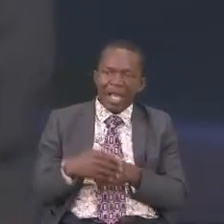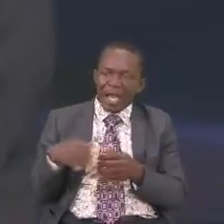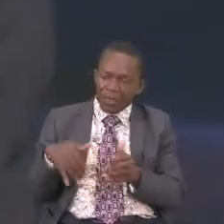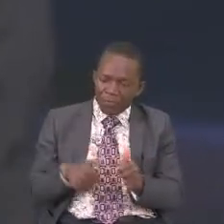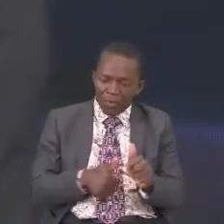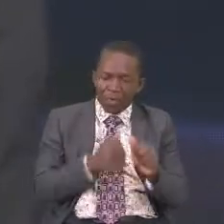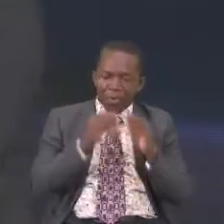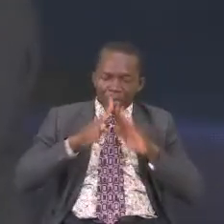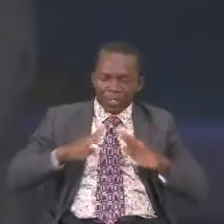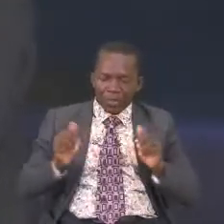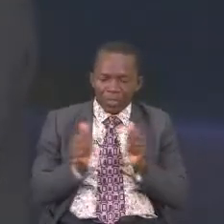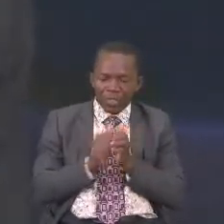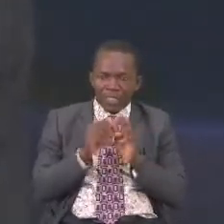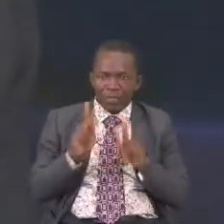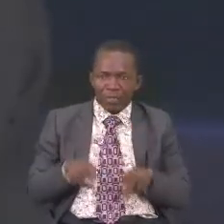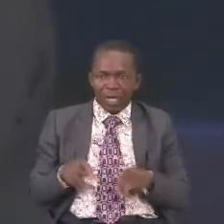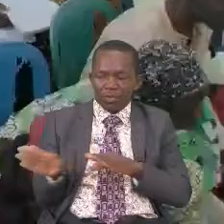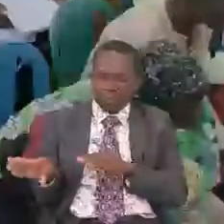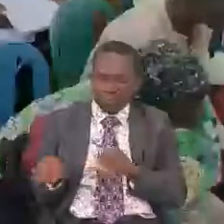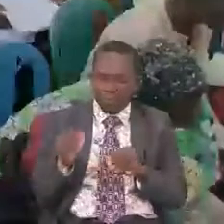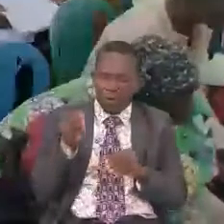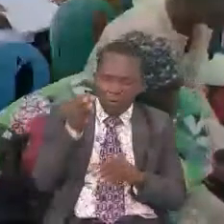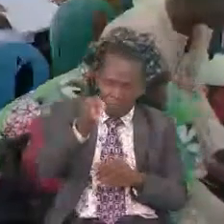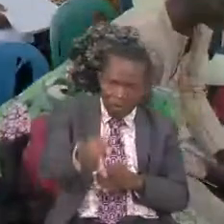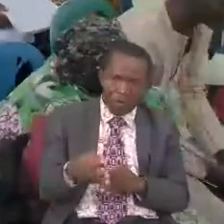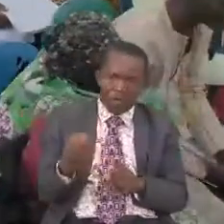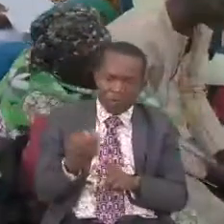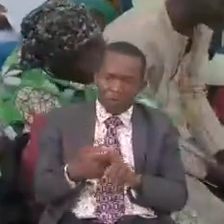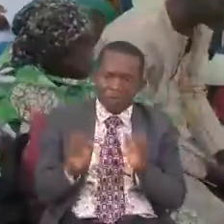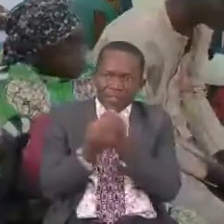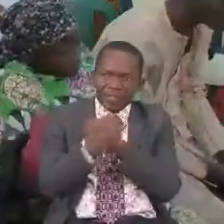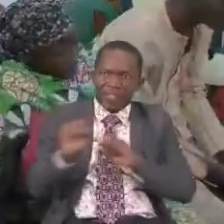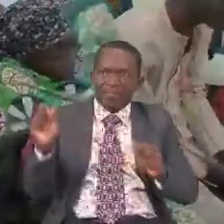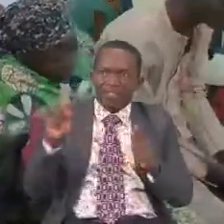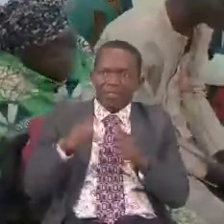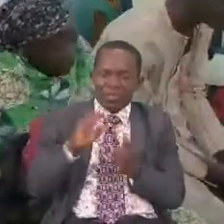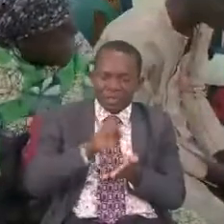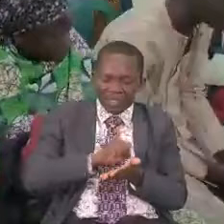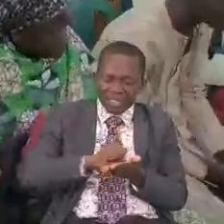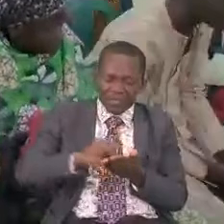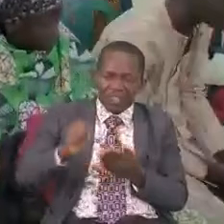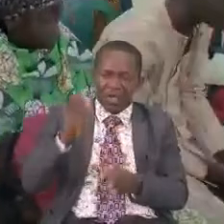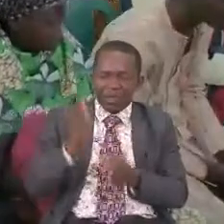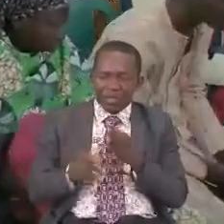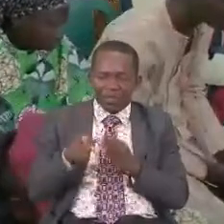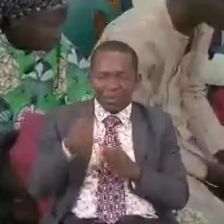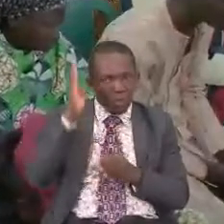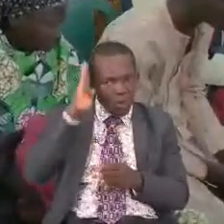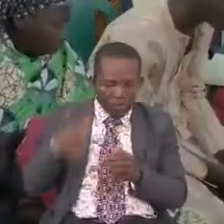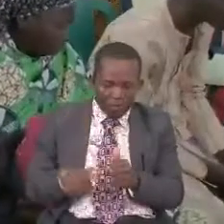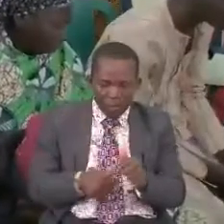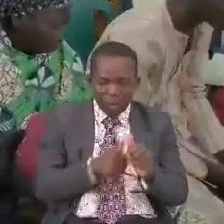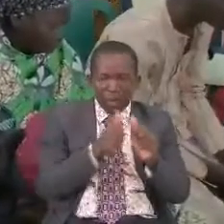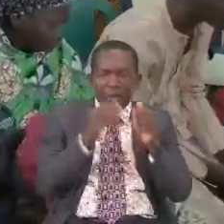have to be advancing from salvation to sanctification if you're going to be able to follow peace with all men. There'll